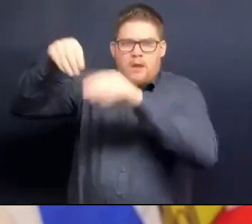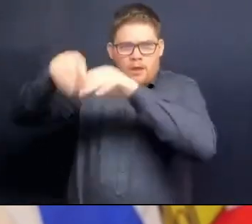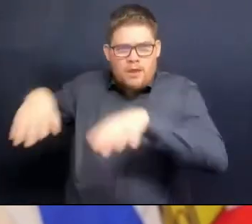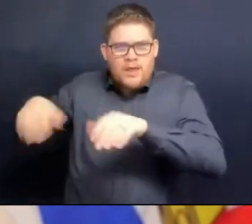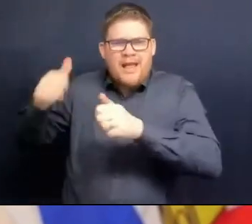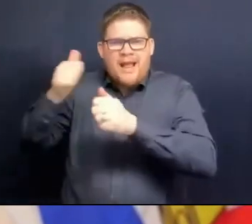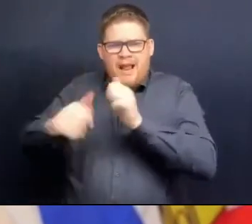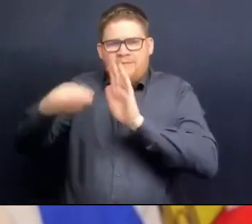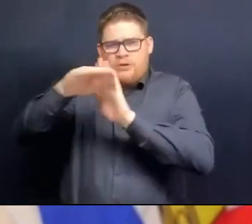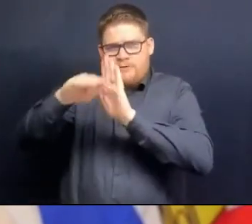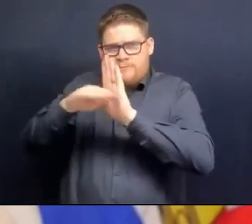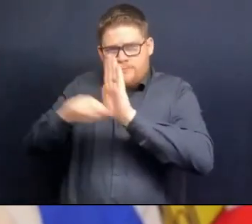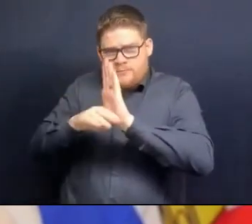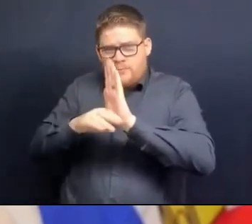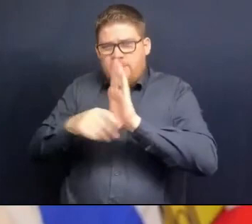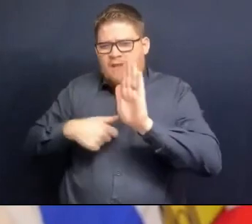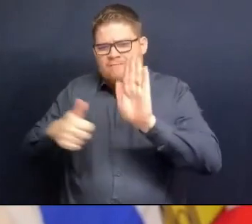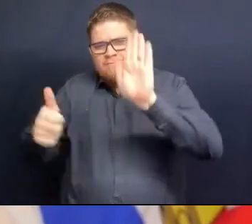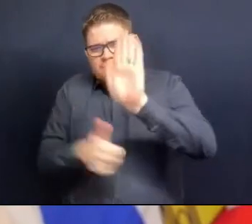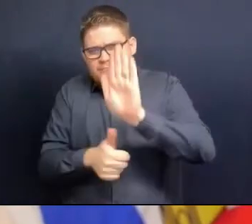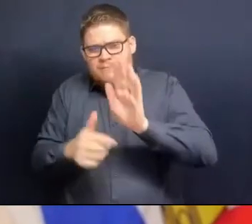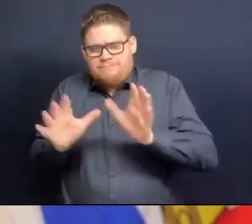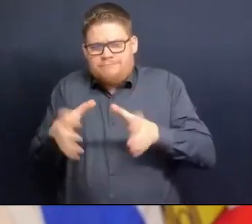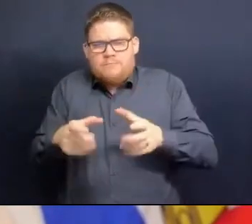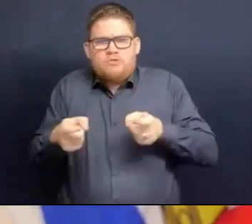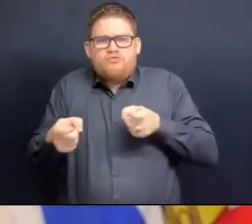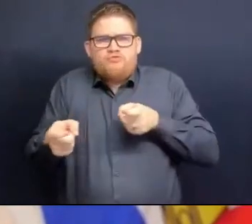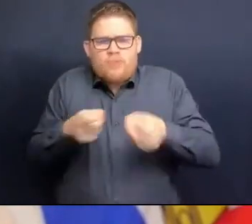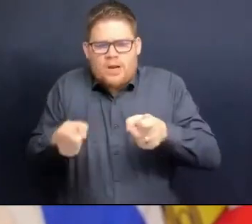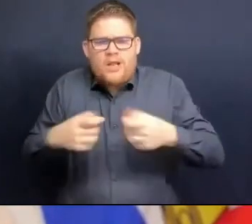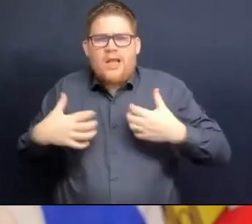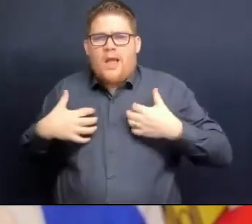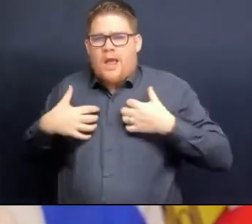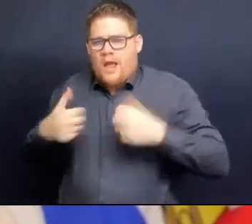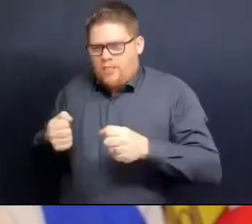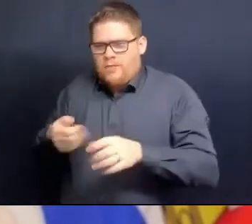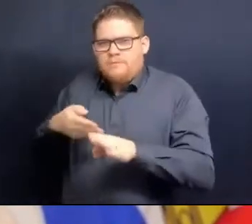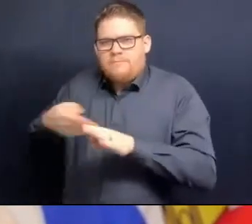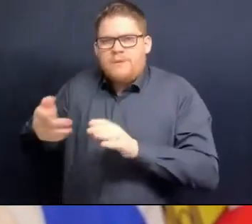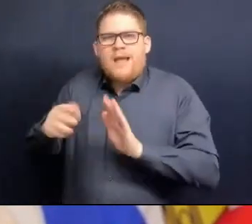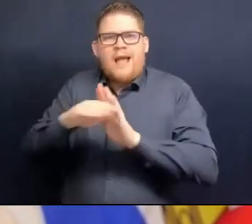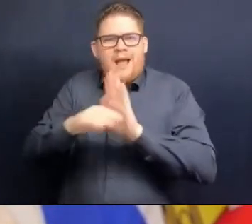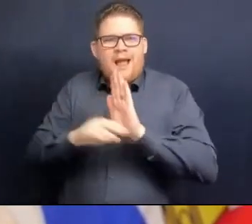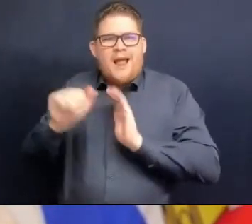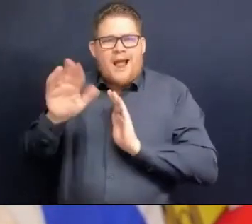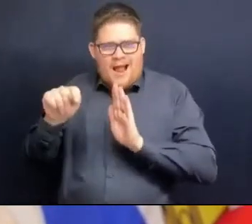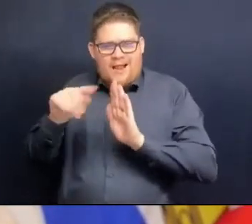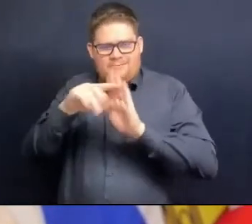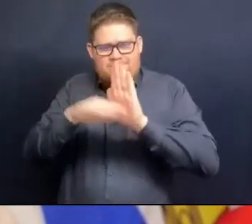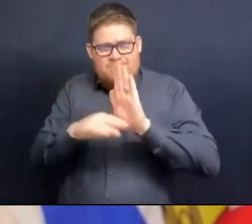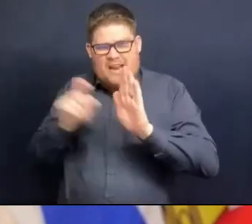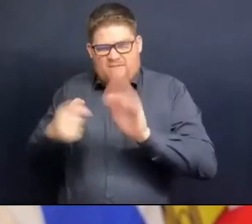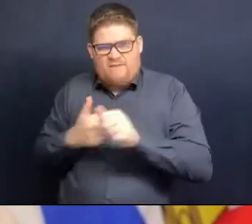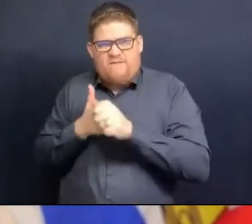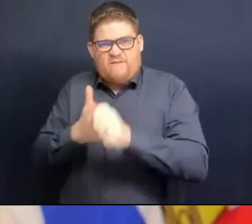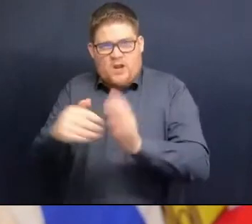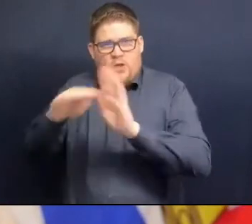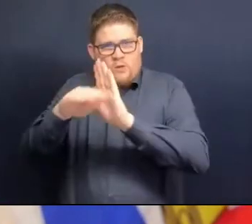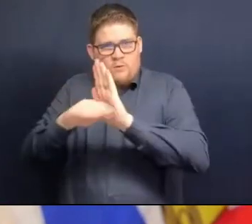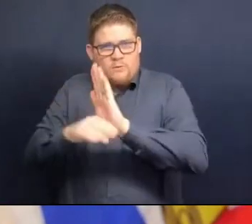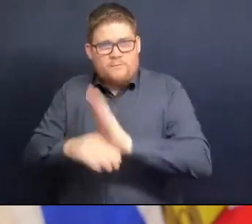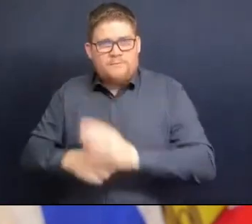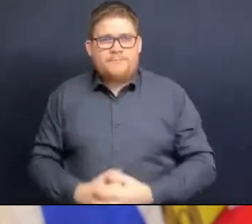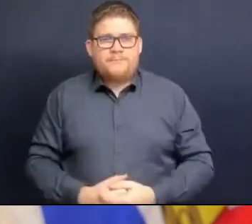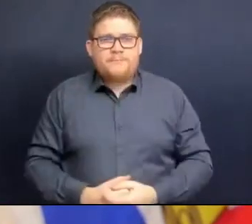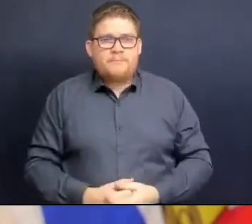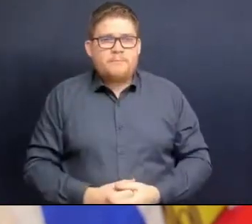But it does include everybody under the Regulated Health Professions Act. In terms of mandates, I think there's a lot of disparate